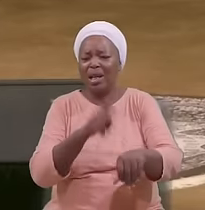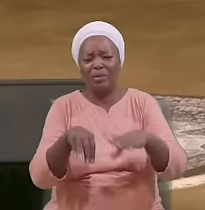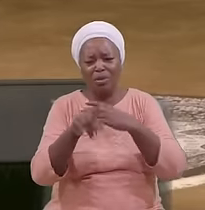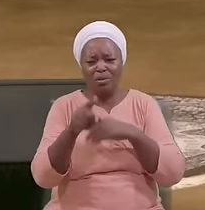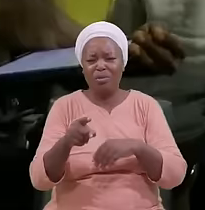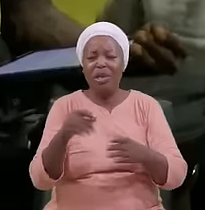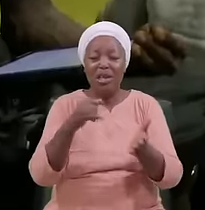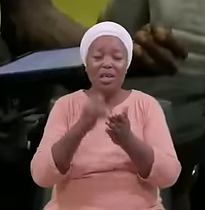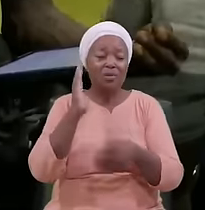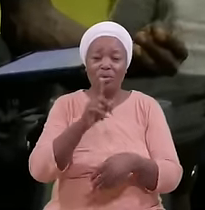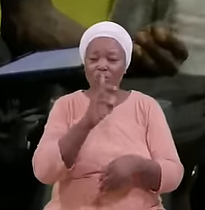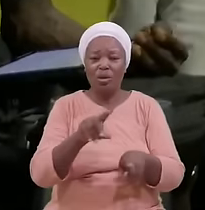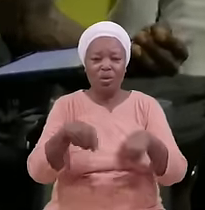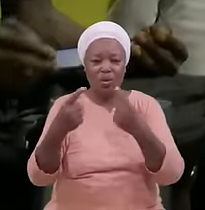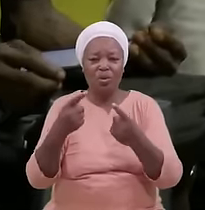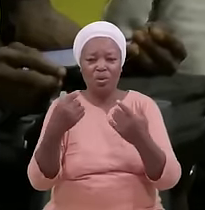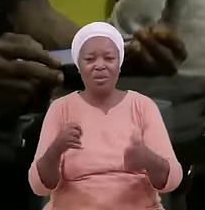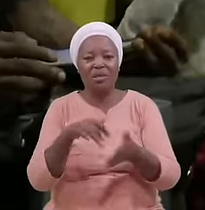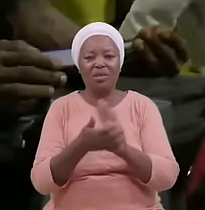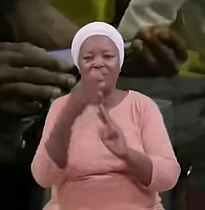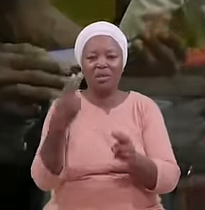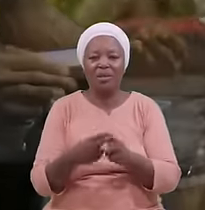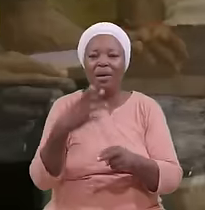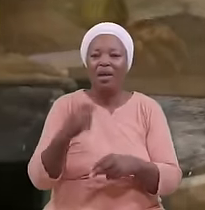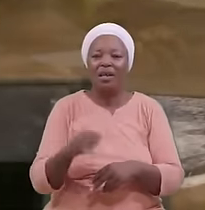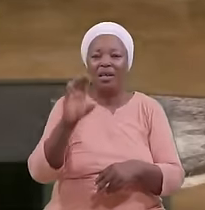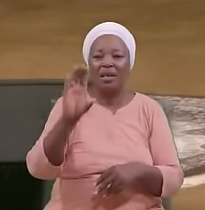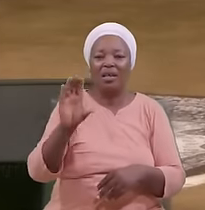go. The cancer